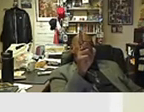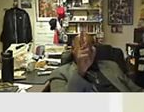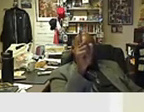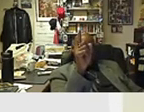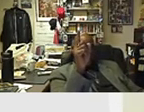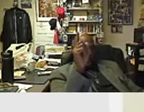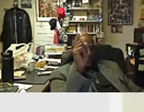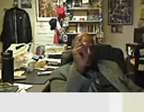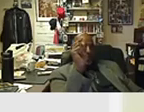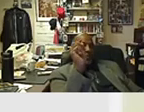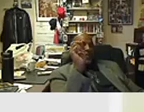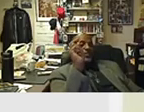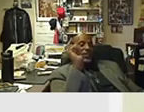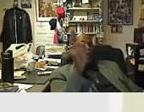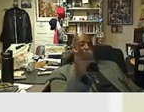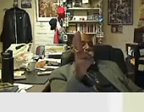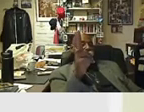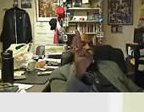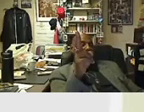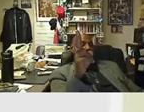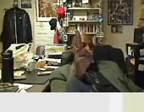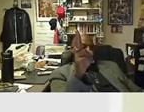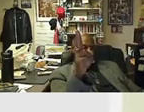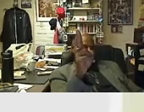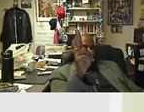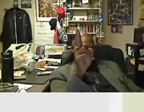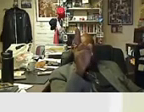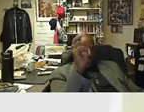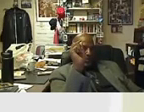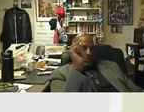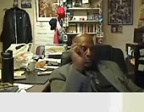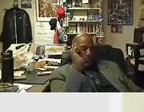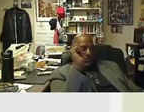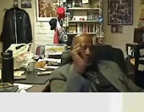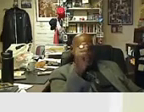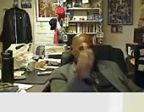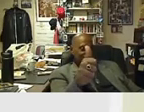thing, we got to sing happy birthday to two people. Oh,